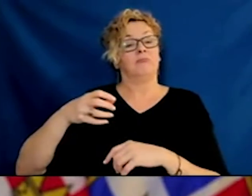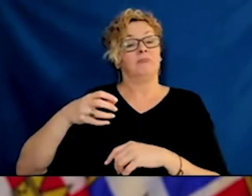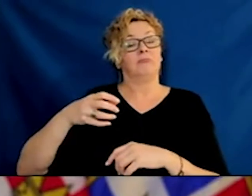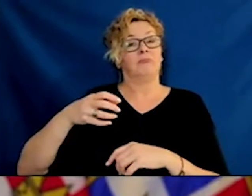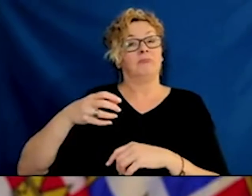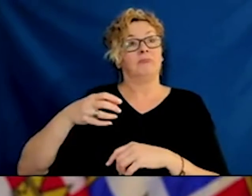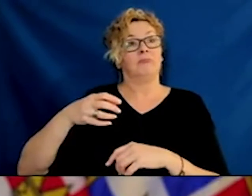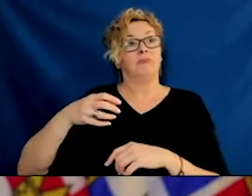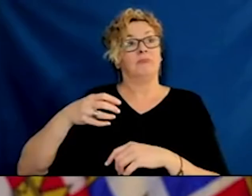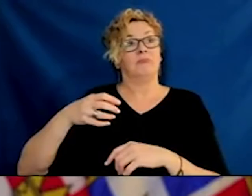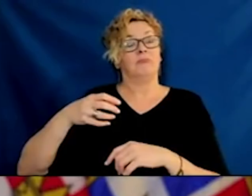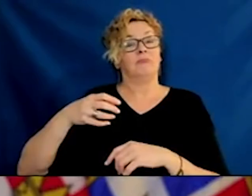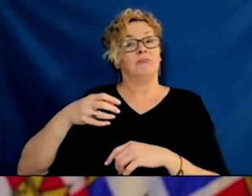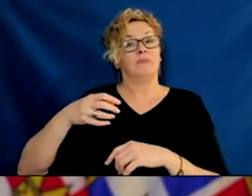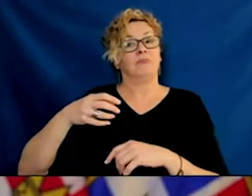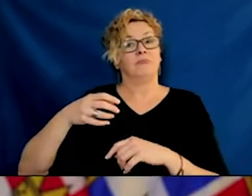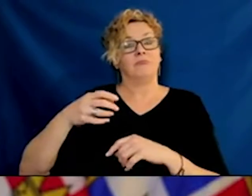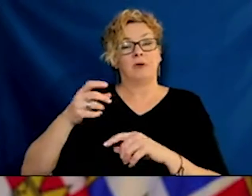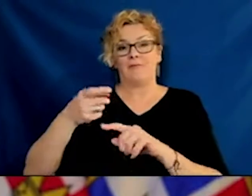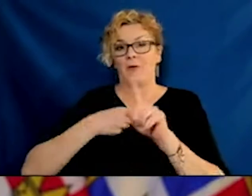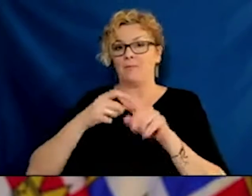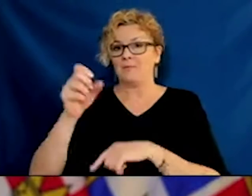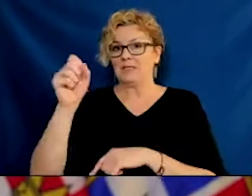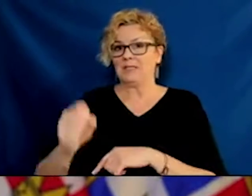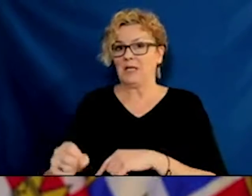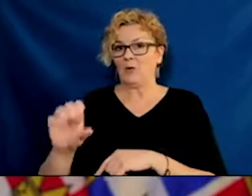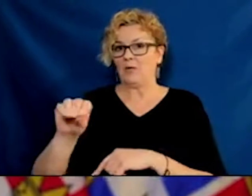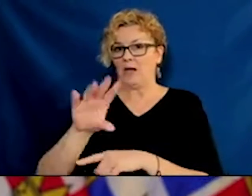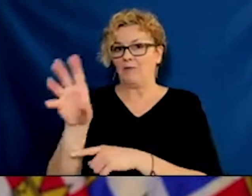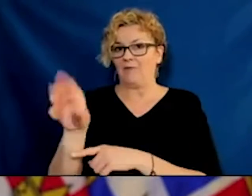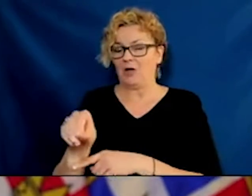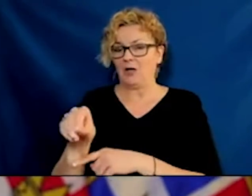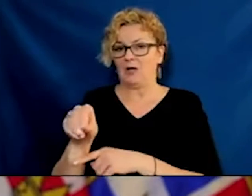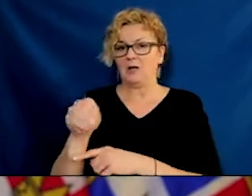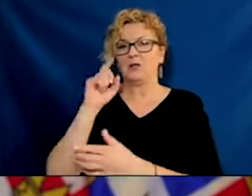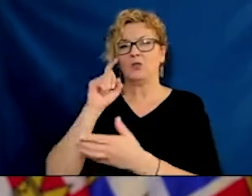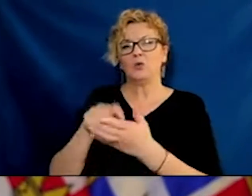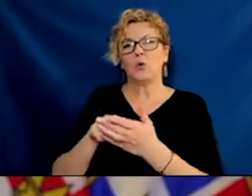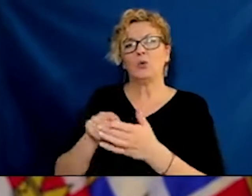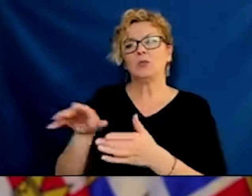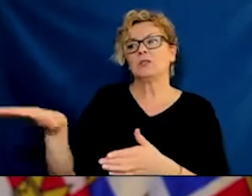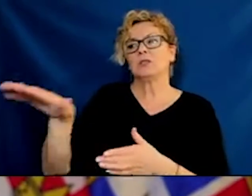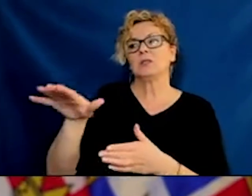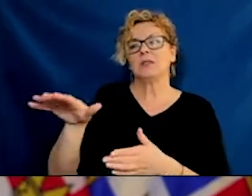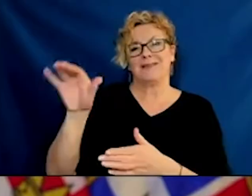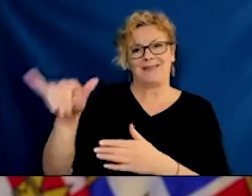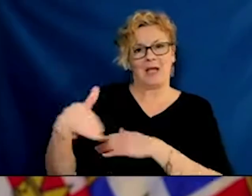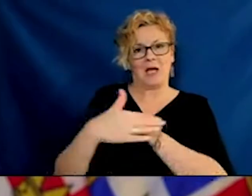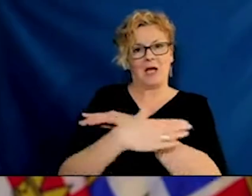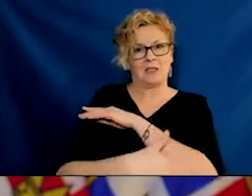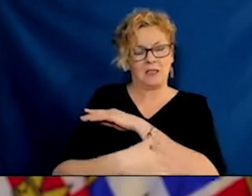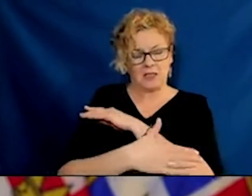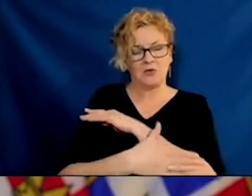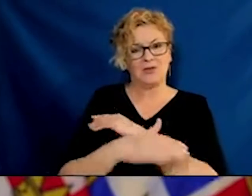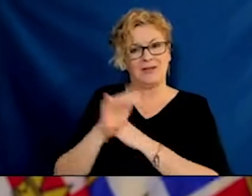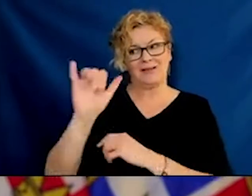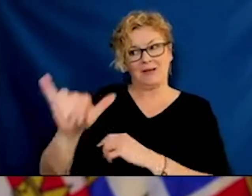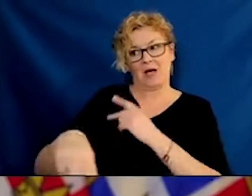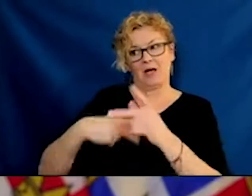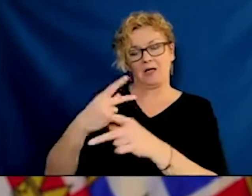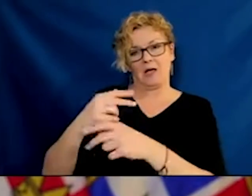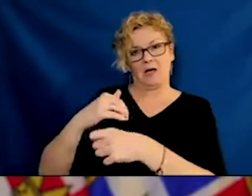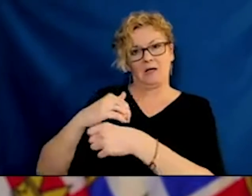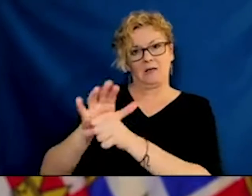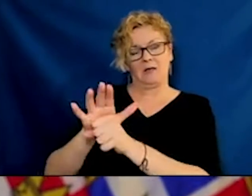increased transmissibility in South Africa. All 3 of these cases were community acquired,